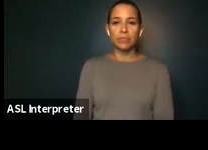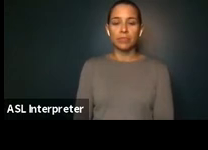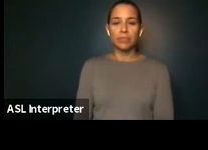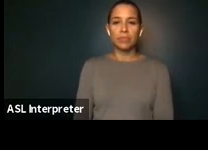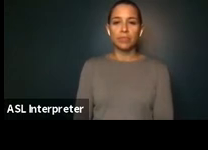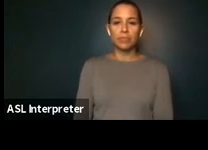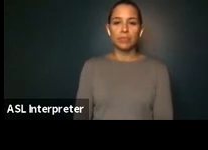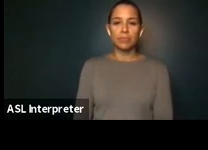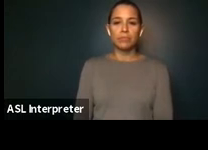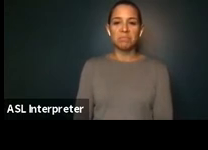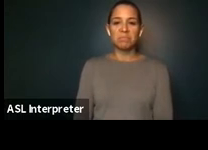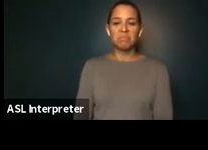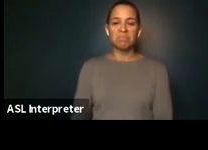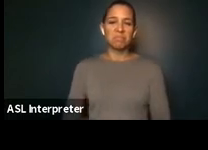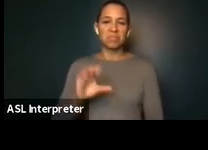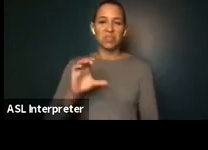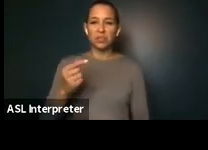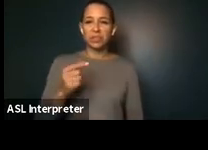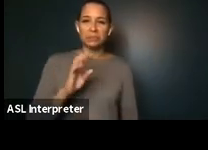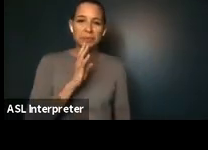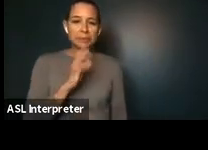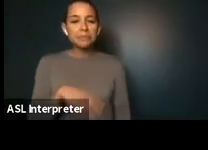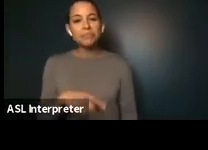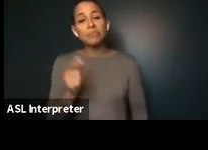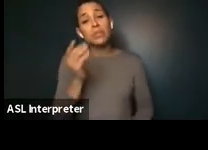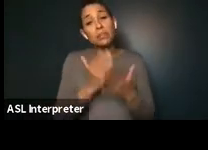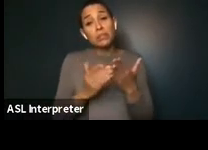Some you may recognize and some you may not.